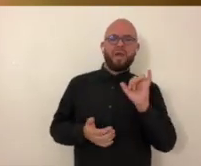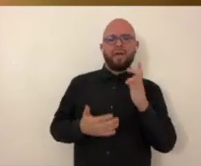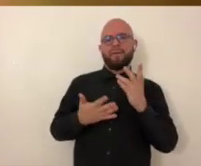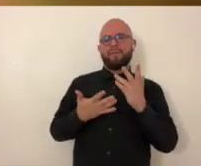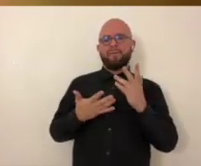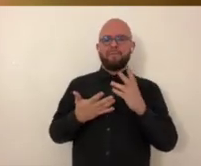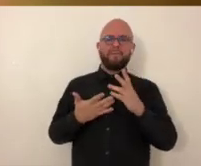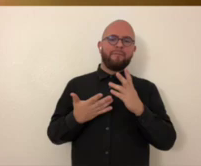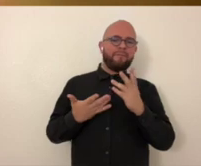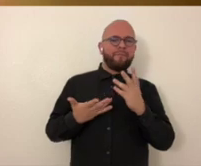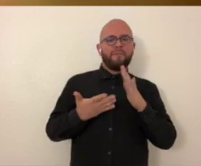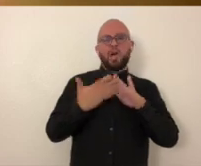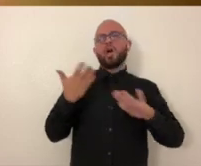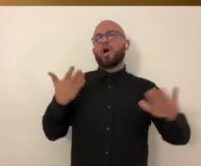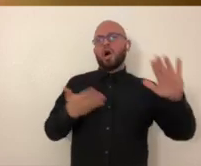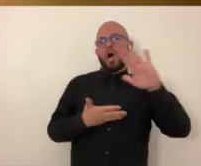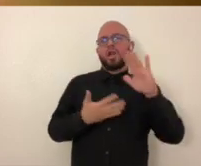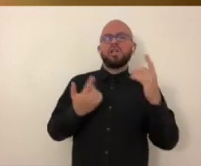at like